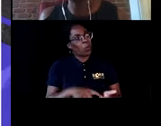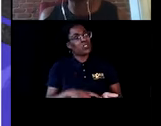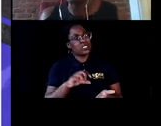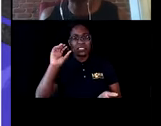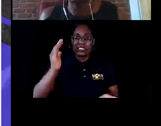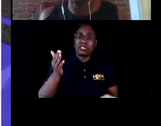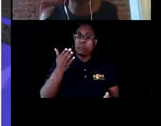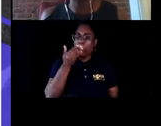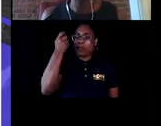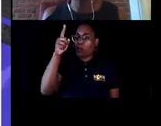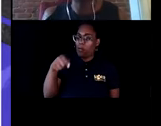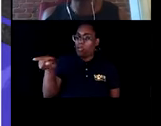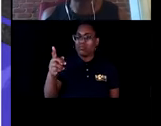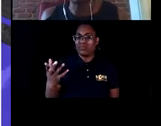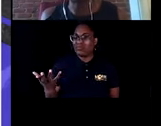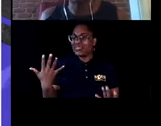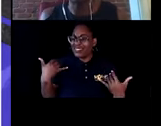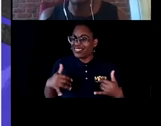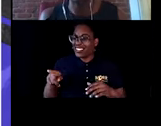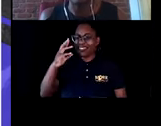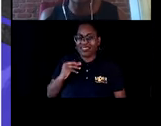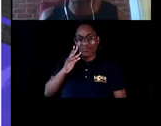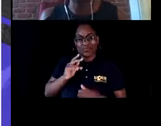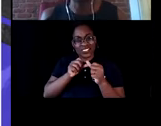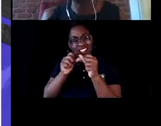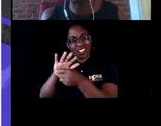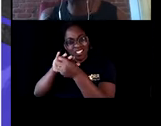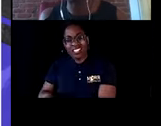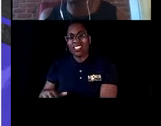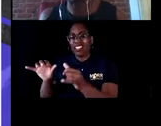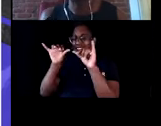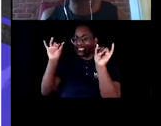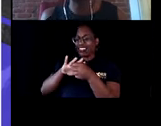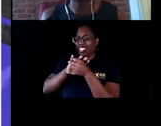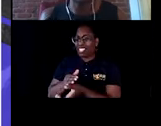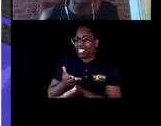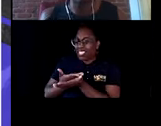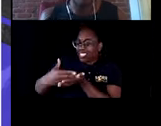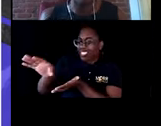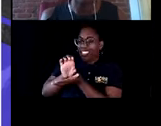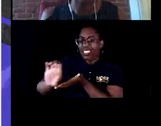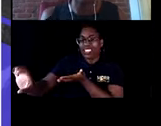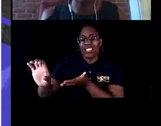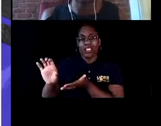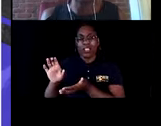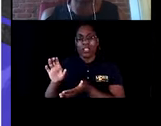patriarchy continues to have structural and systemic impacts that impoverish people who are not men